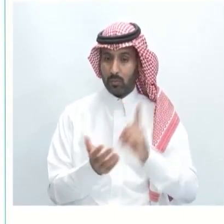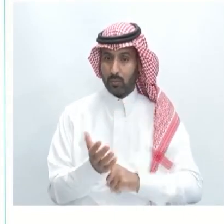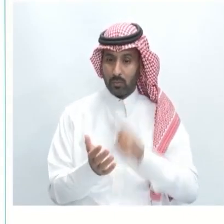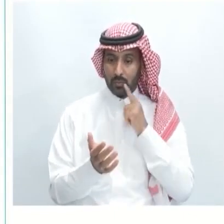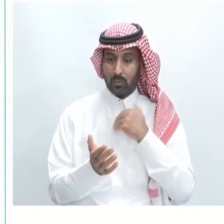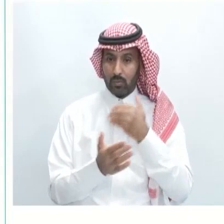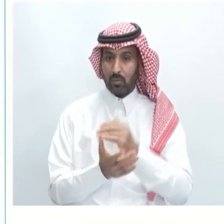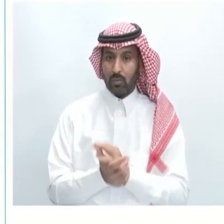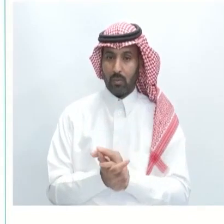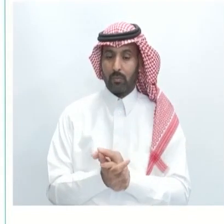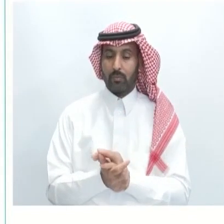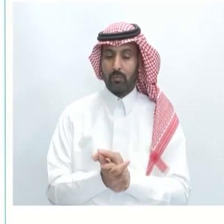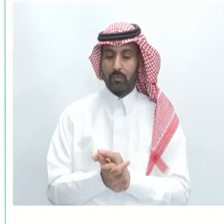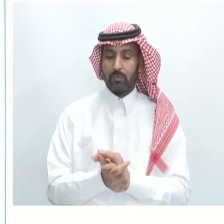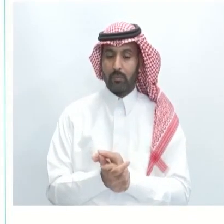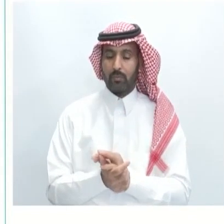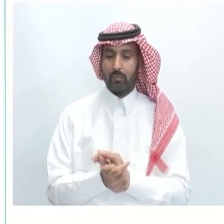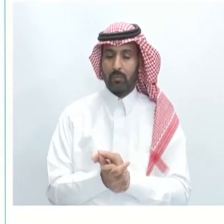we make in our lives.